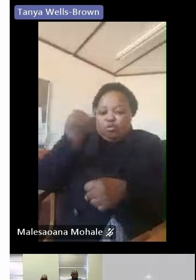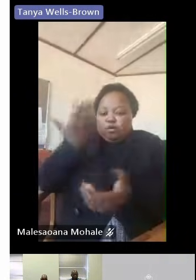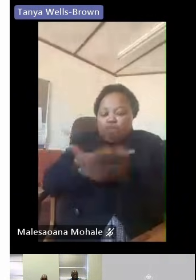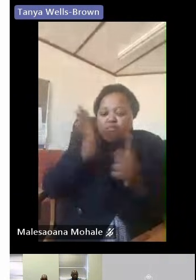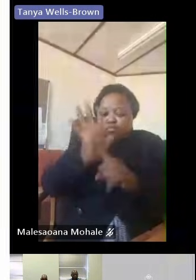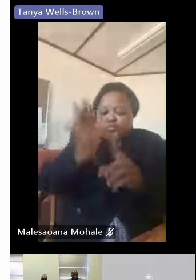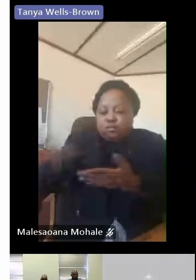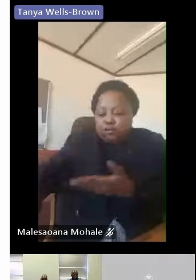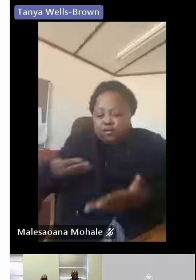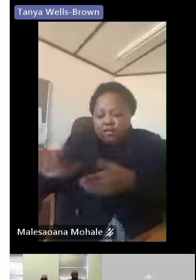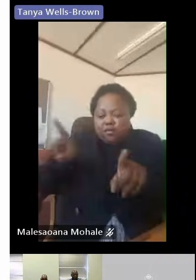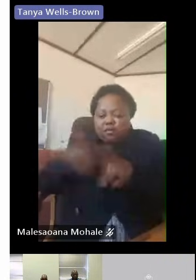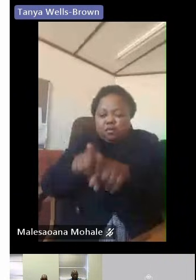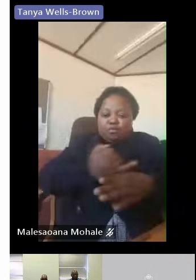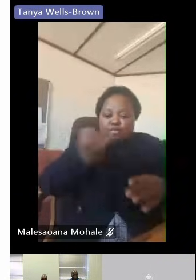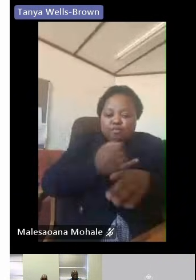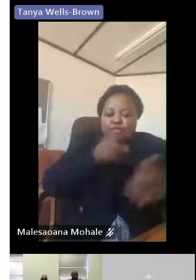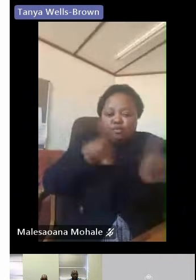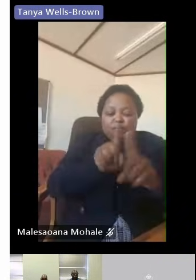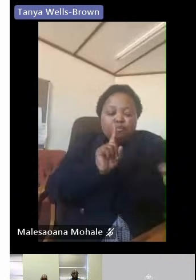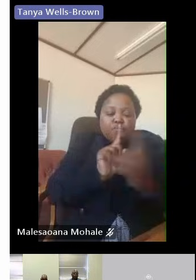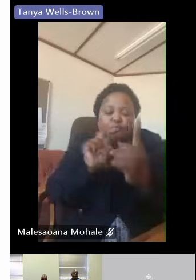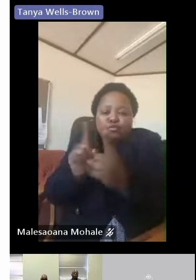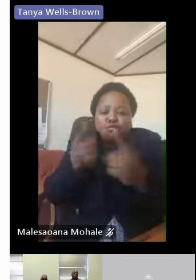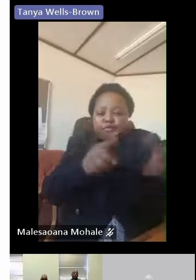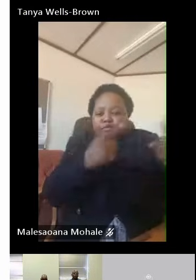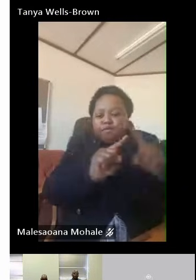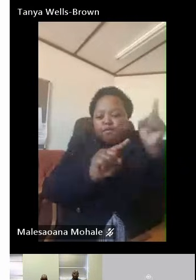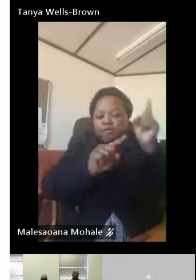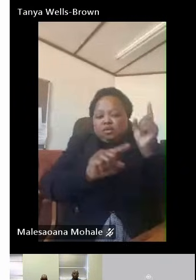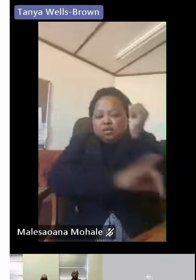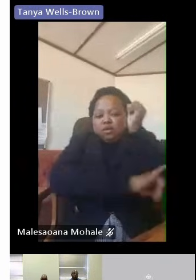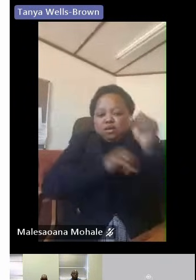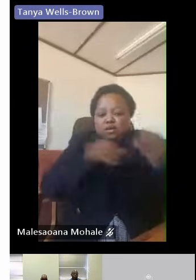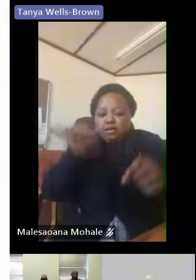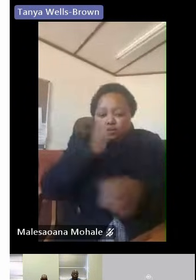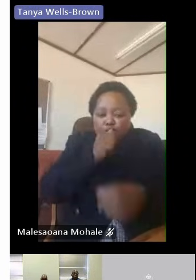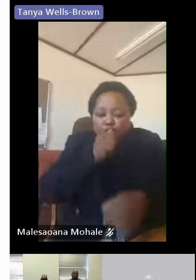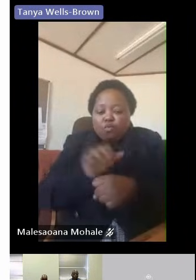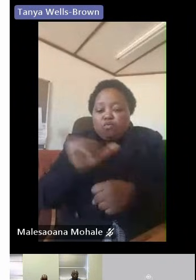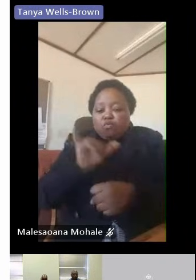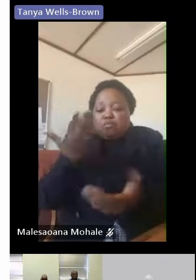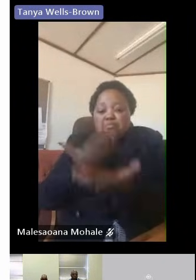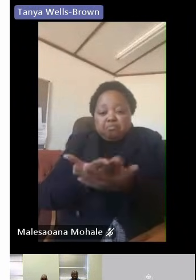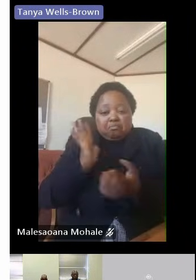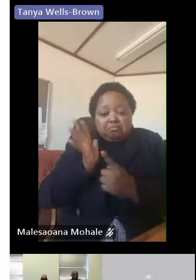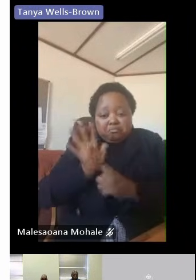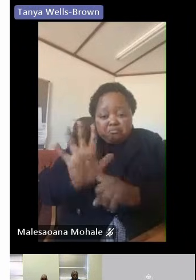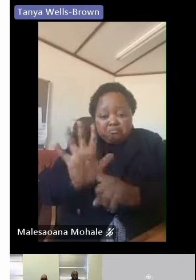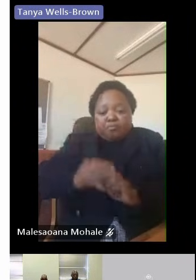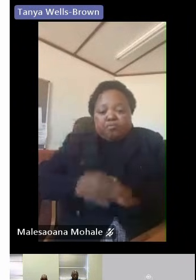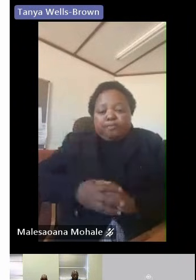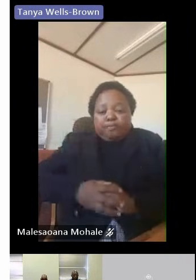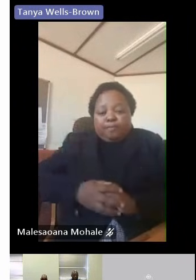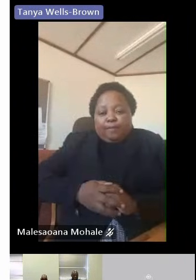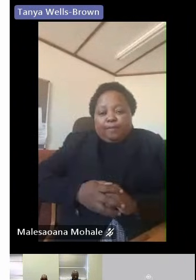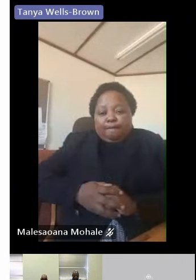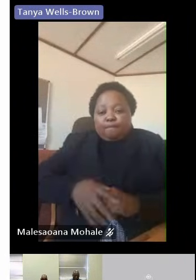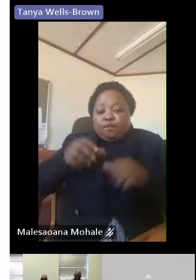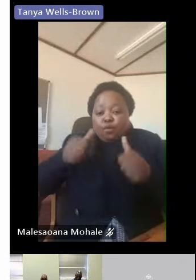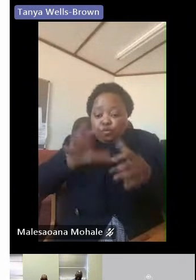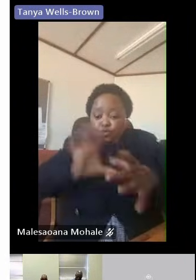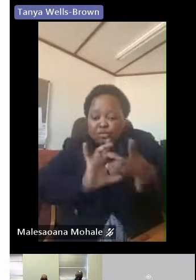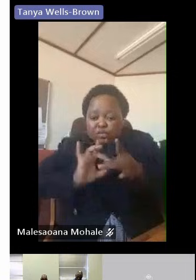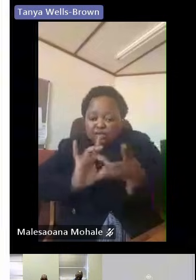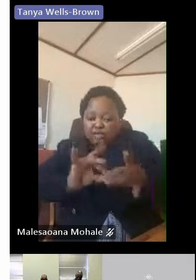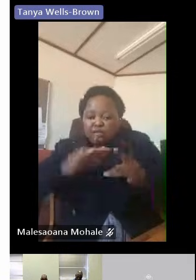and approaches that have worked in different countries. What good coordination looks like. This is what came